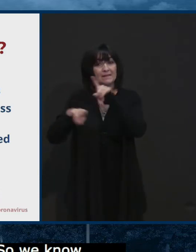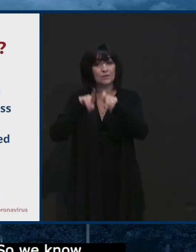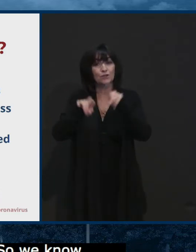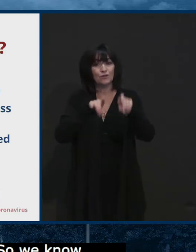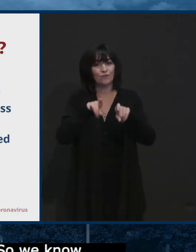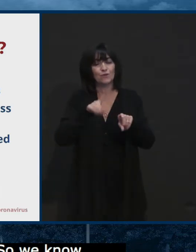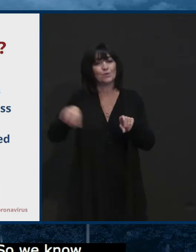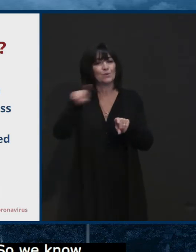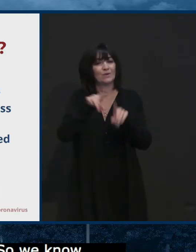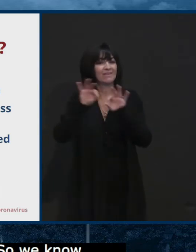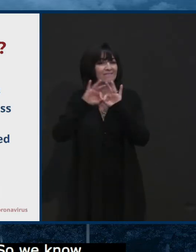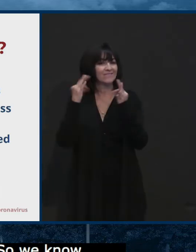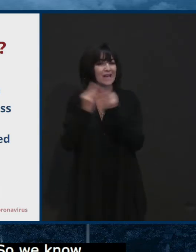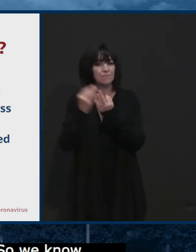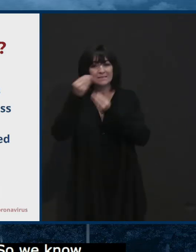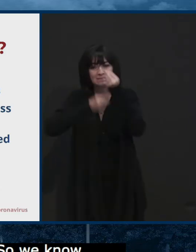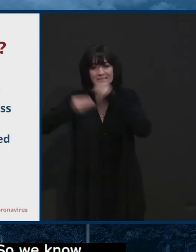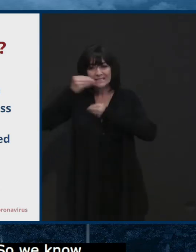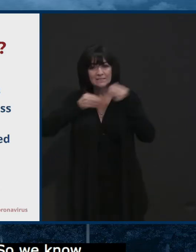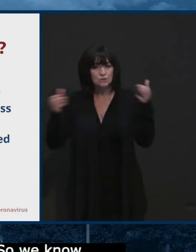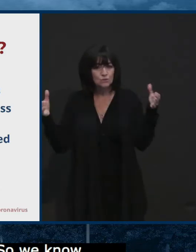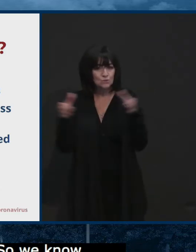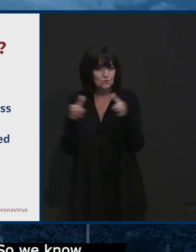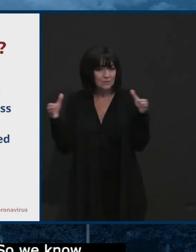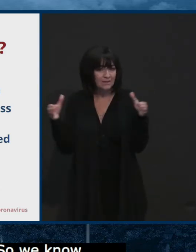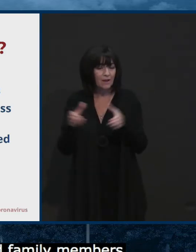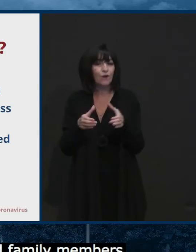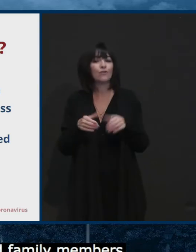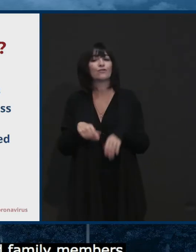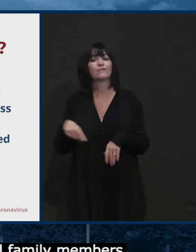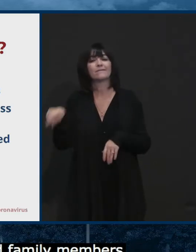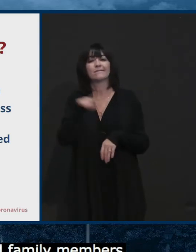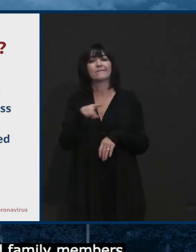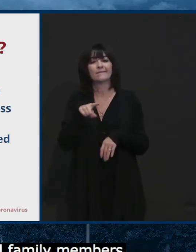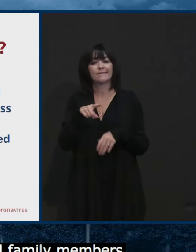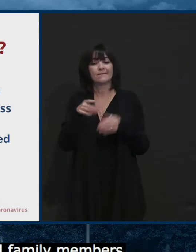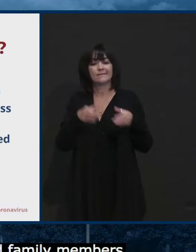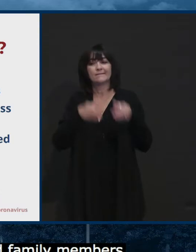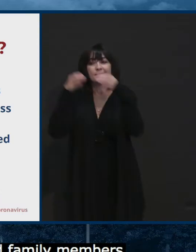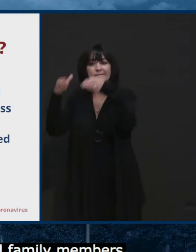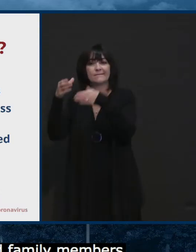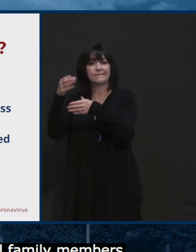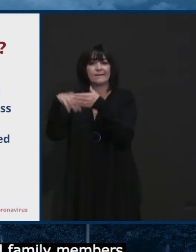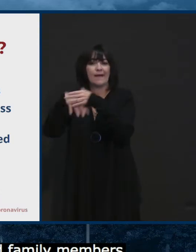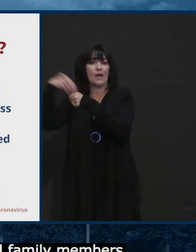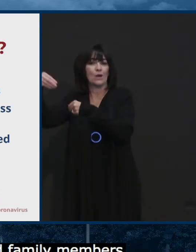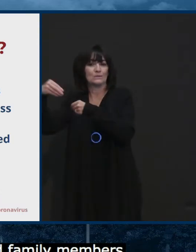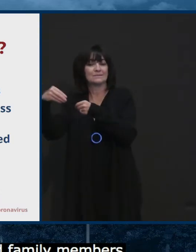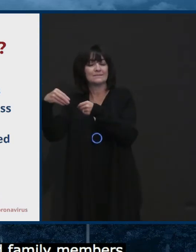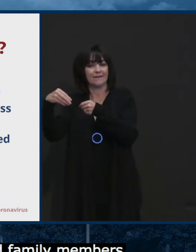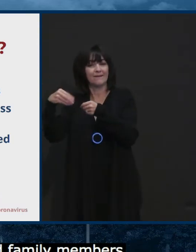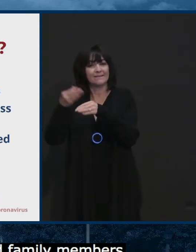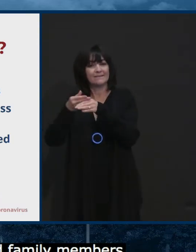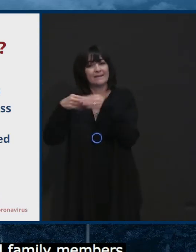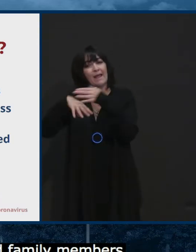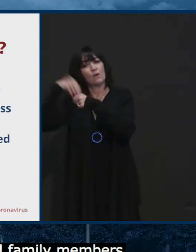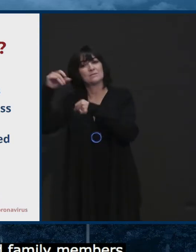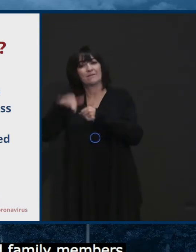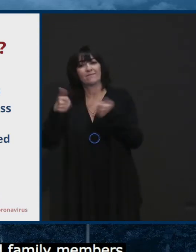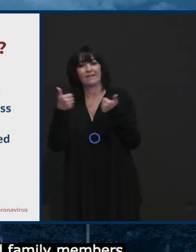eating together and were together outside of the games. So not sure how the infection happened, but we know